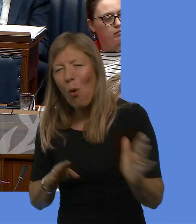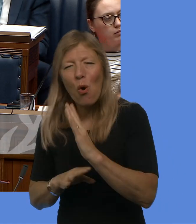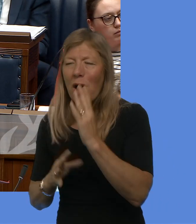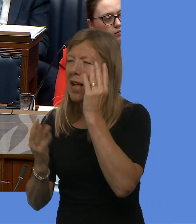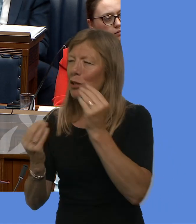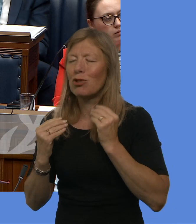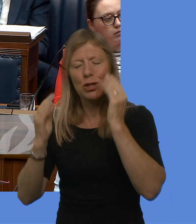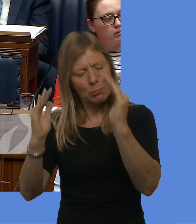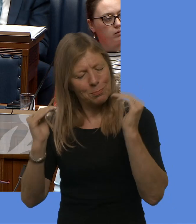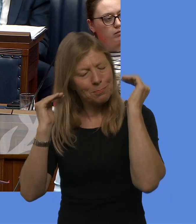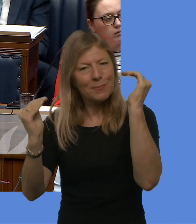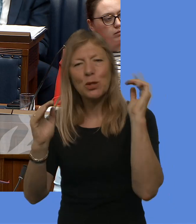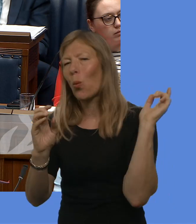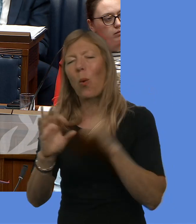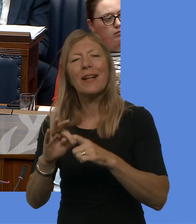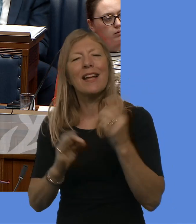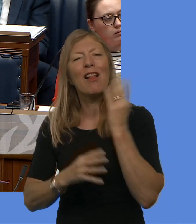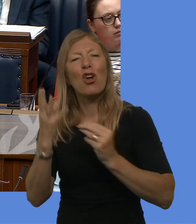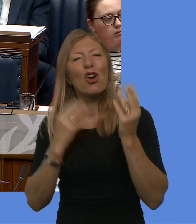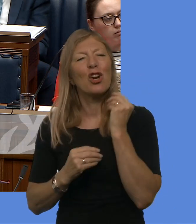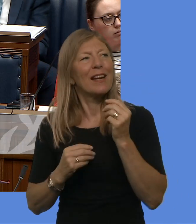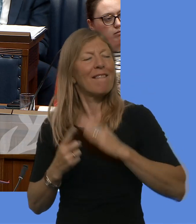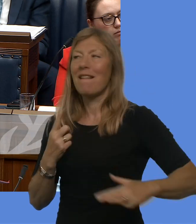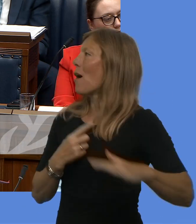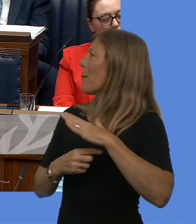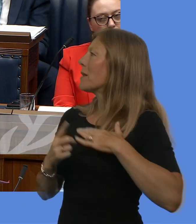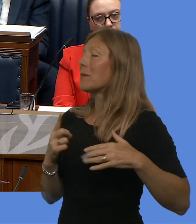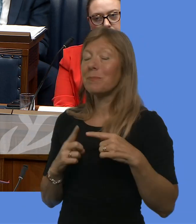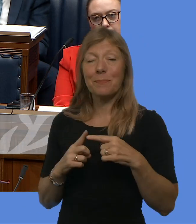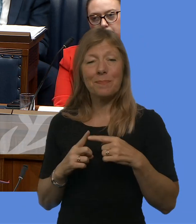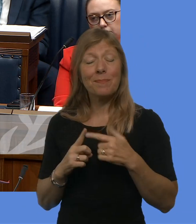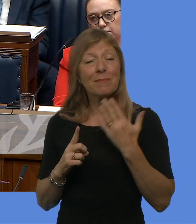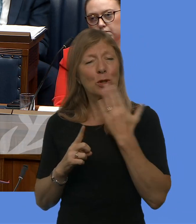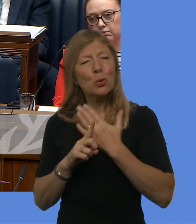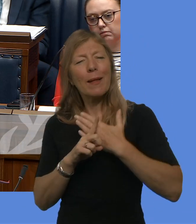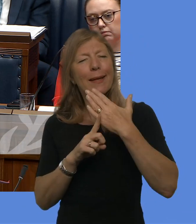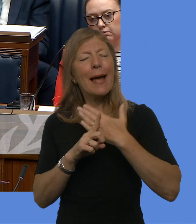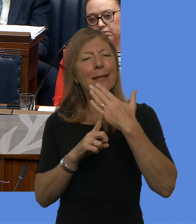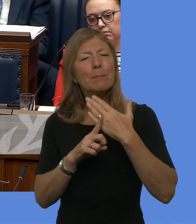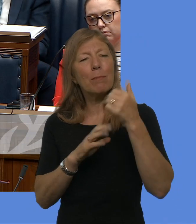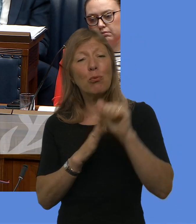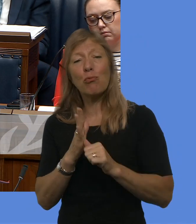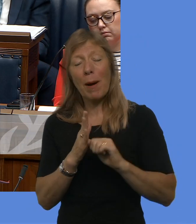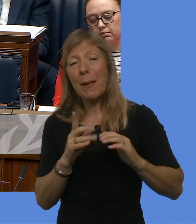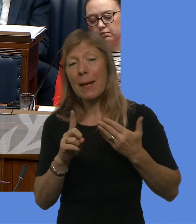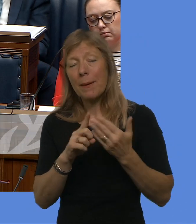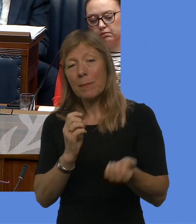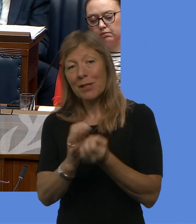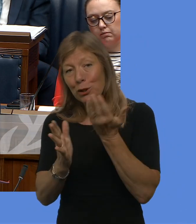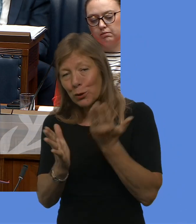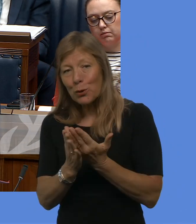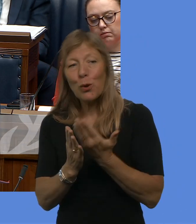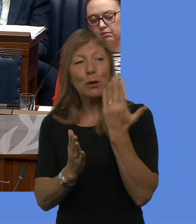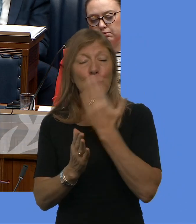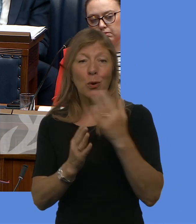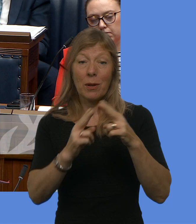school enhancement programme is key to delivering on this vision by providing significant improvements to a school's teaching and learning